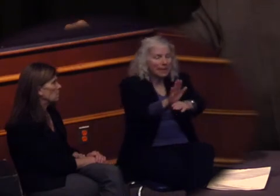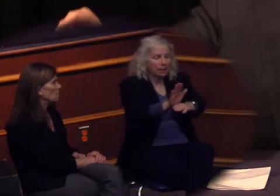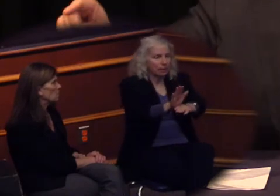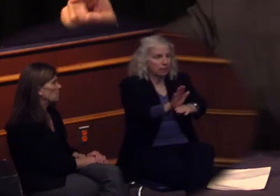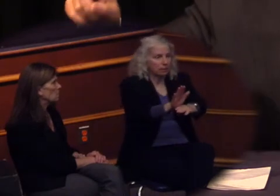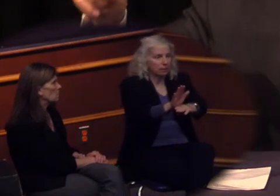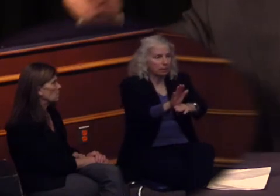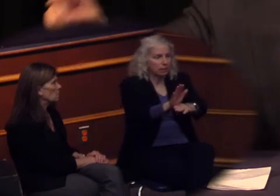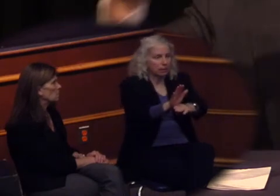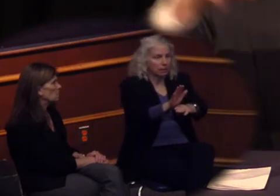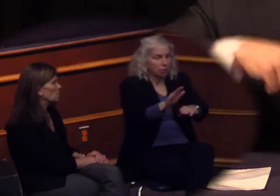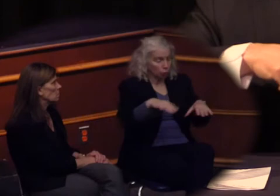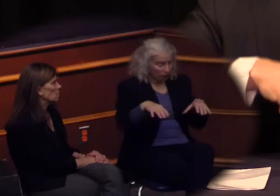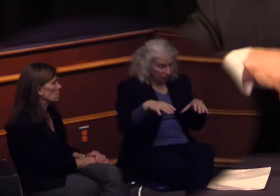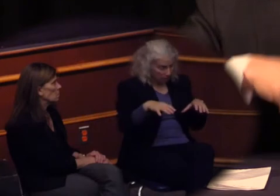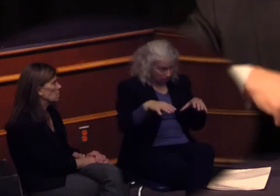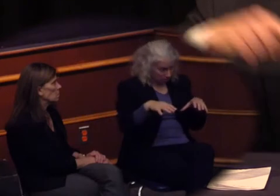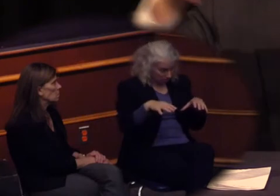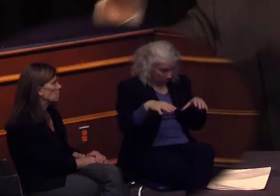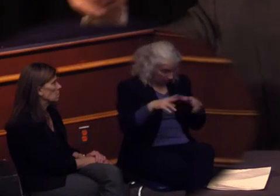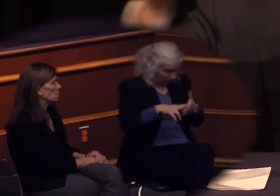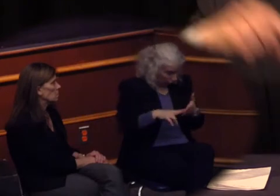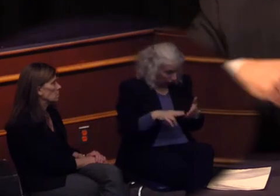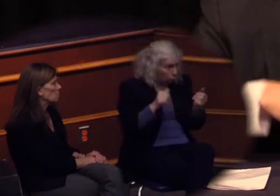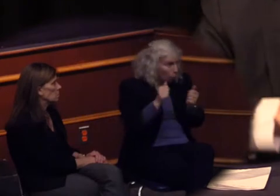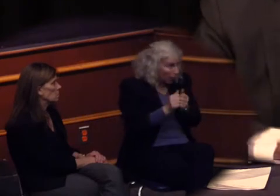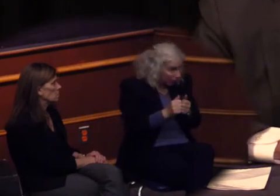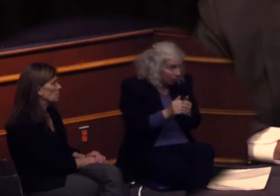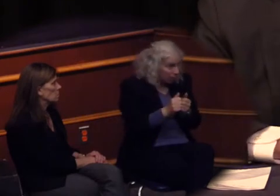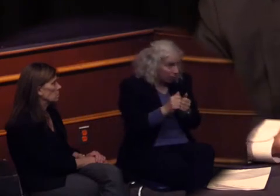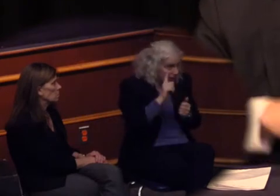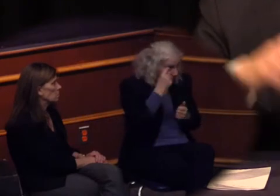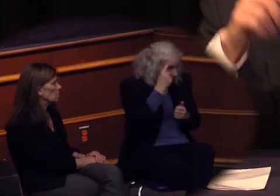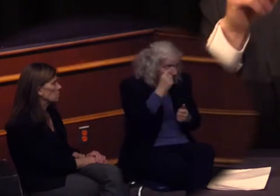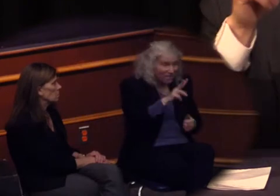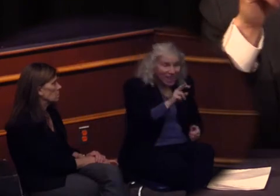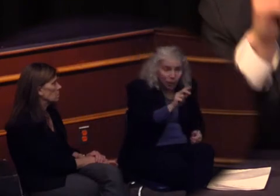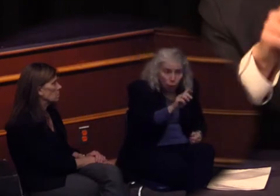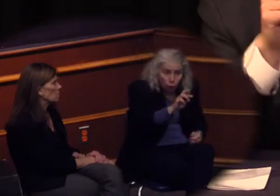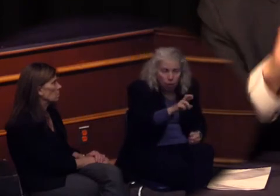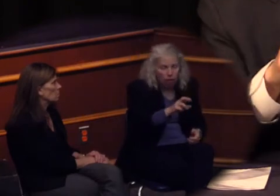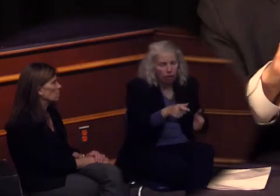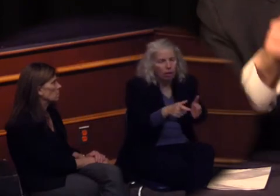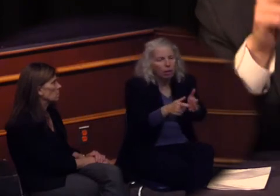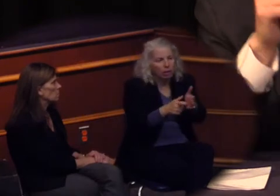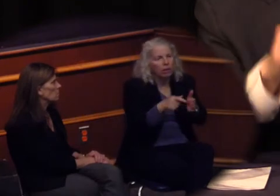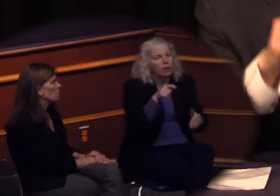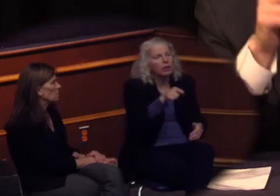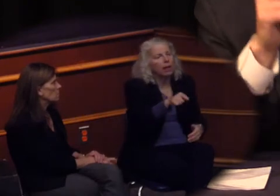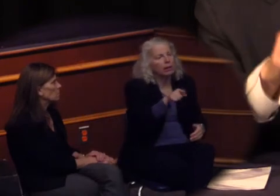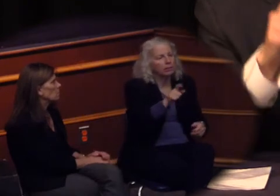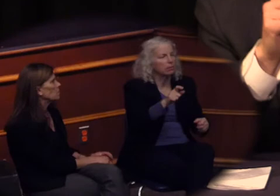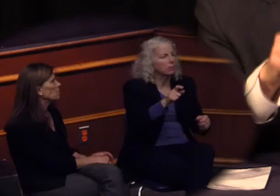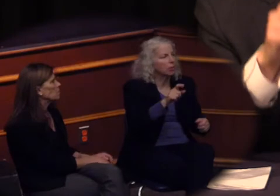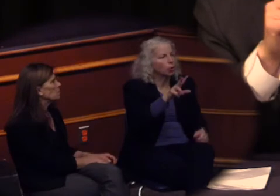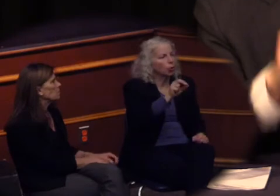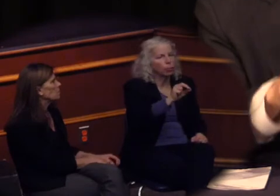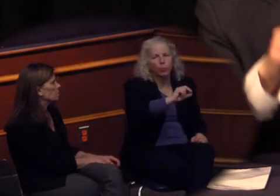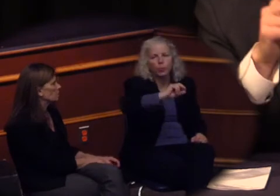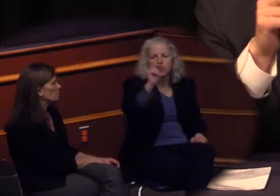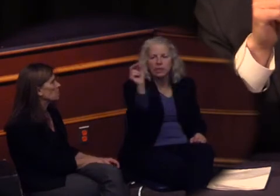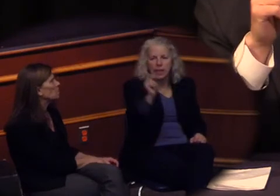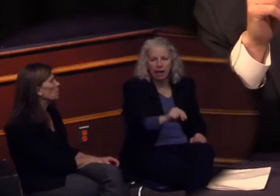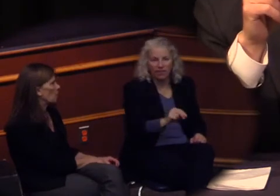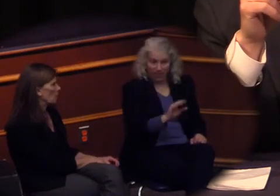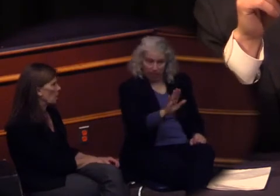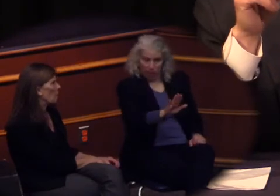doing business with state government, any vendor from state government, I would require them to ensure that at least 30 percent